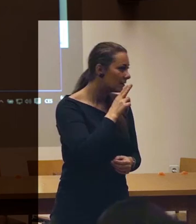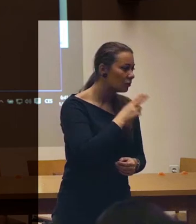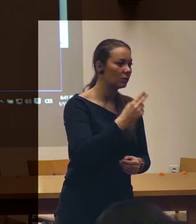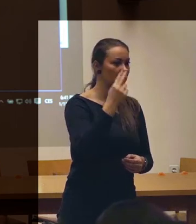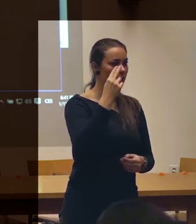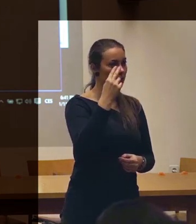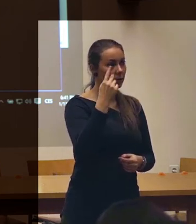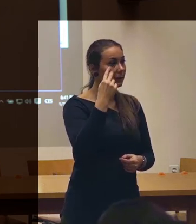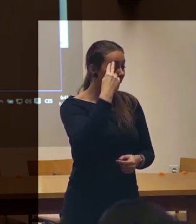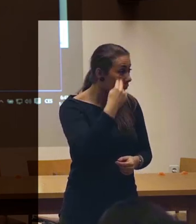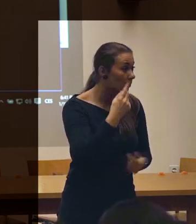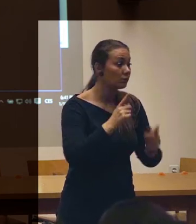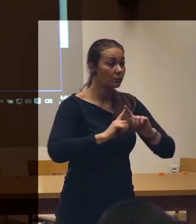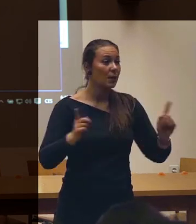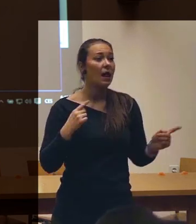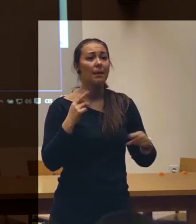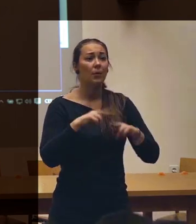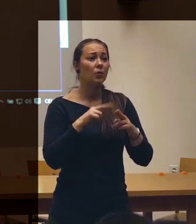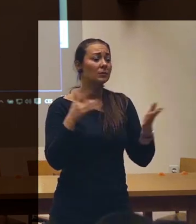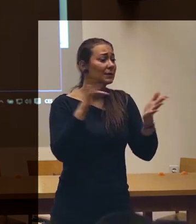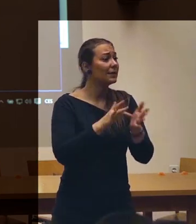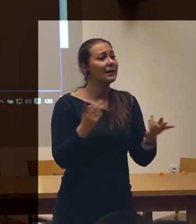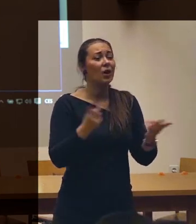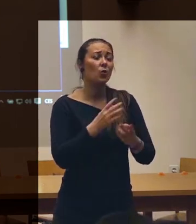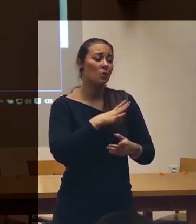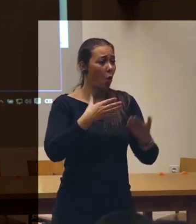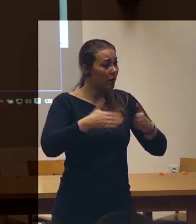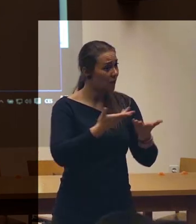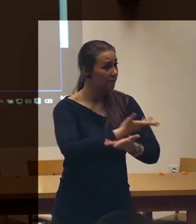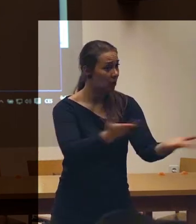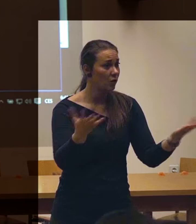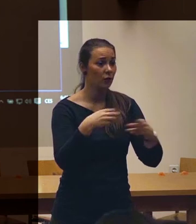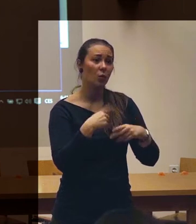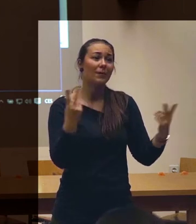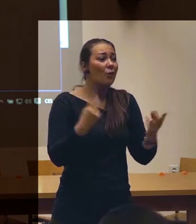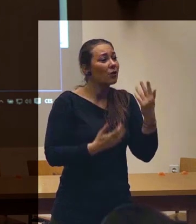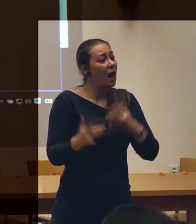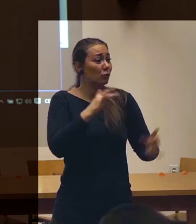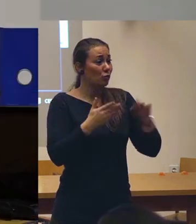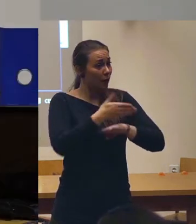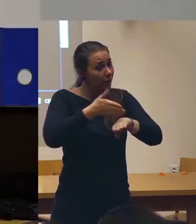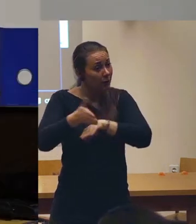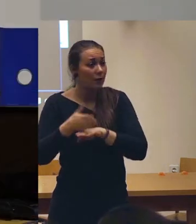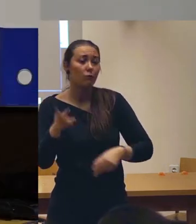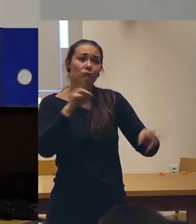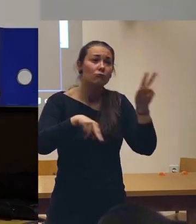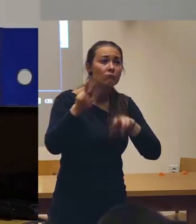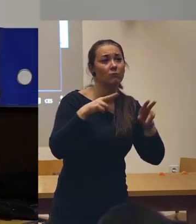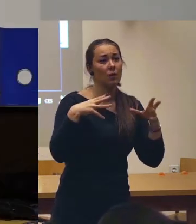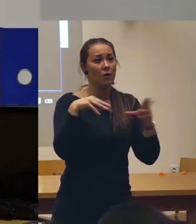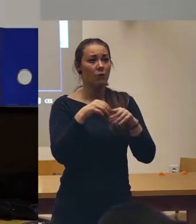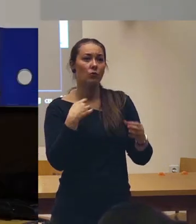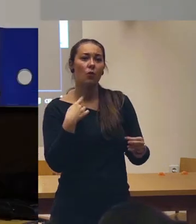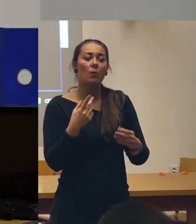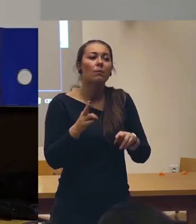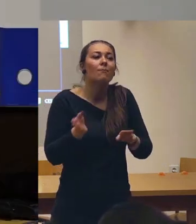a visitor. So, and we started to look how the disability changing, for example, cultural